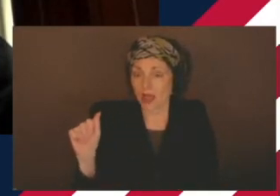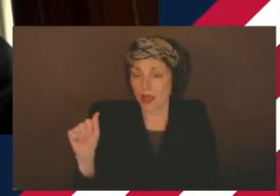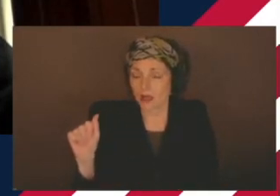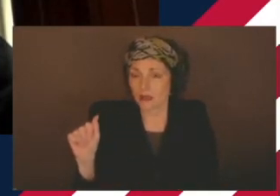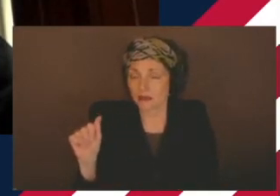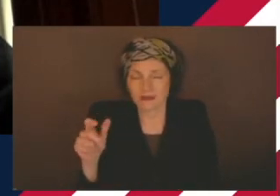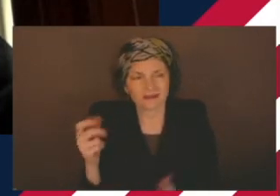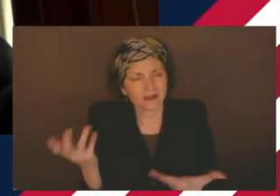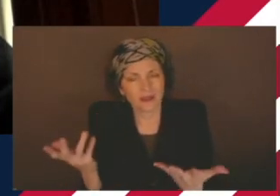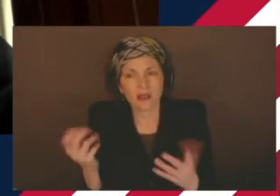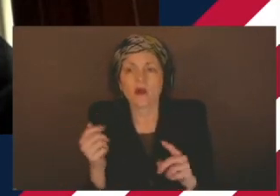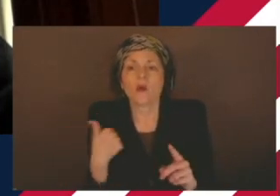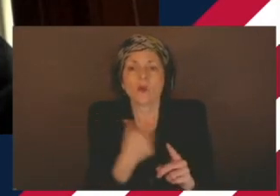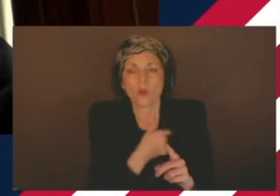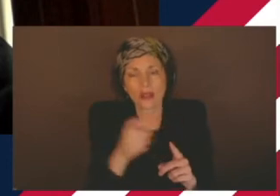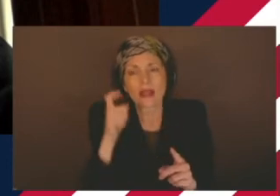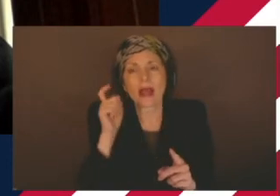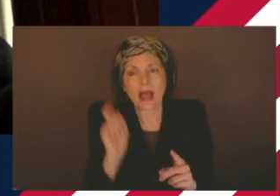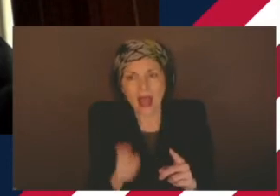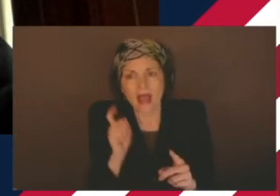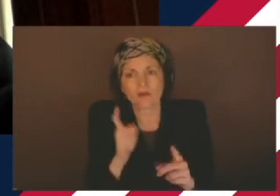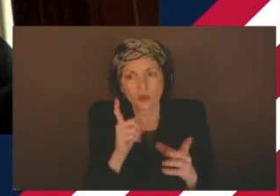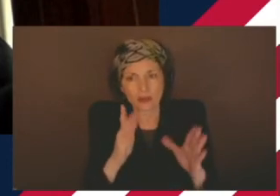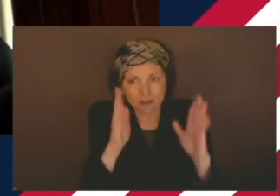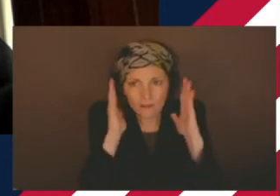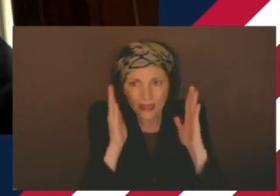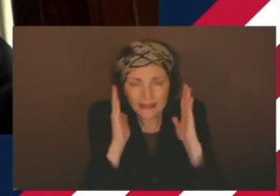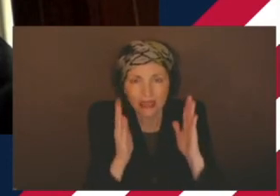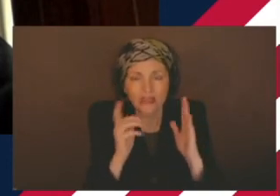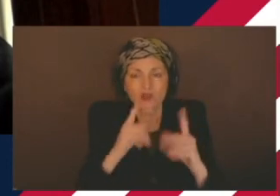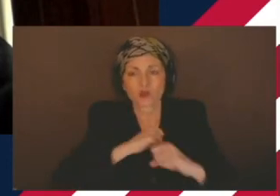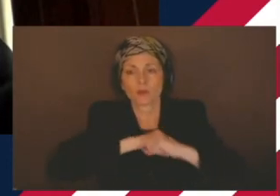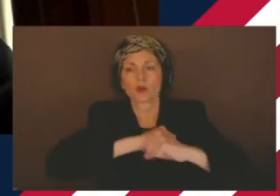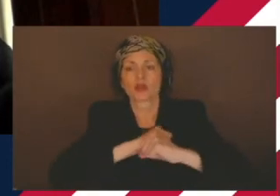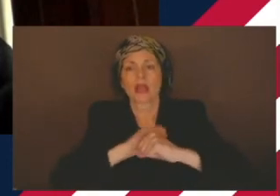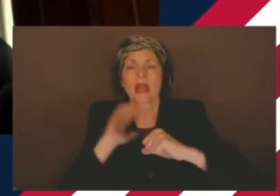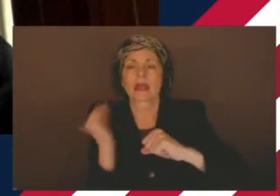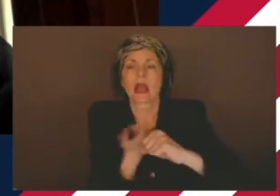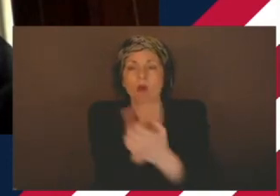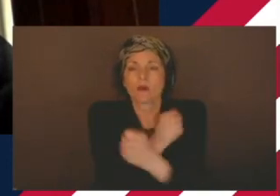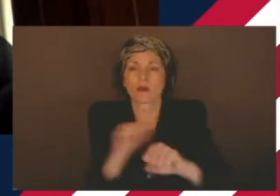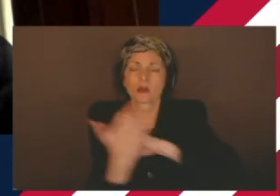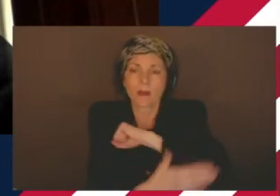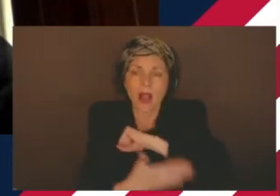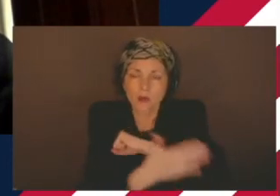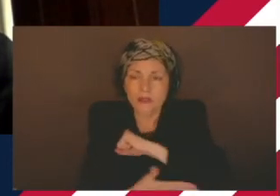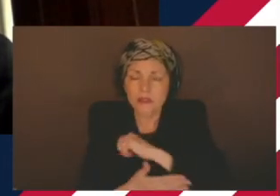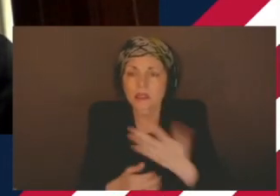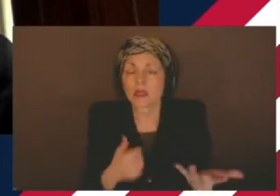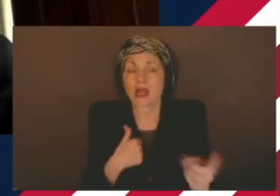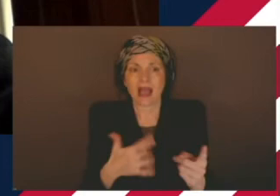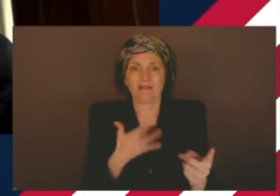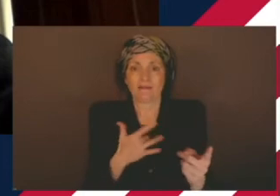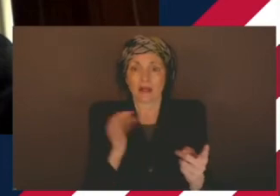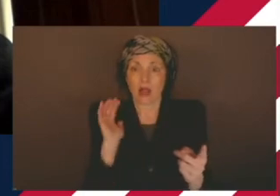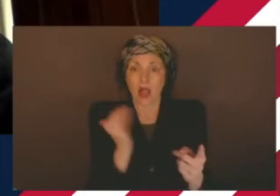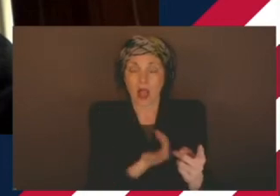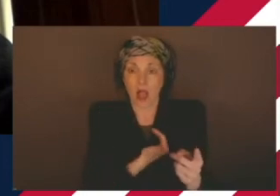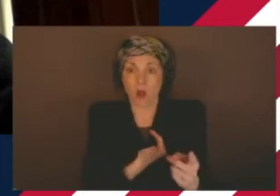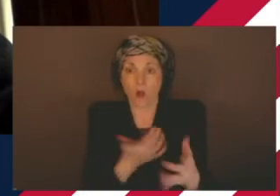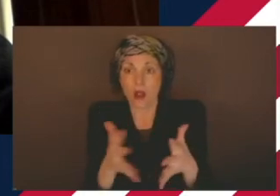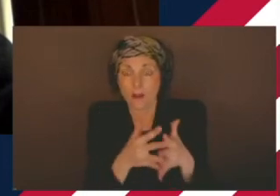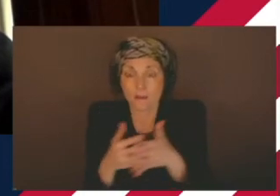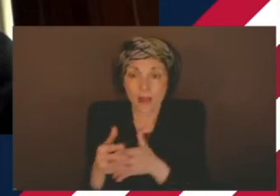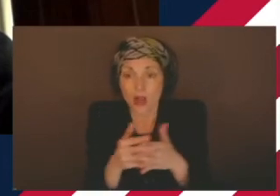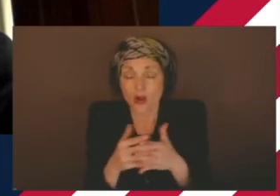these bodies will be critical to preserving and protecting democracy. I have no doubt that American democracy can prevail in this contest with